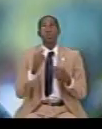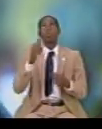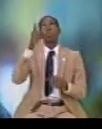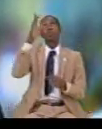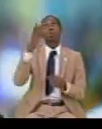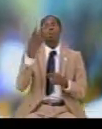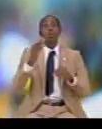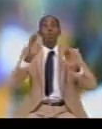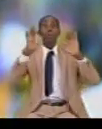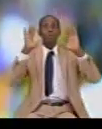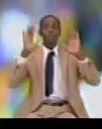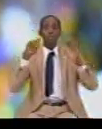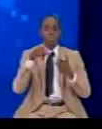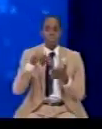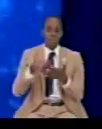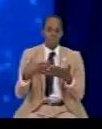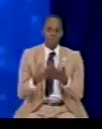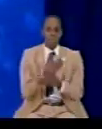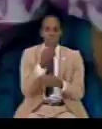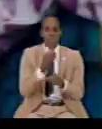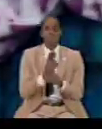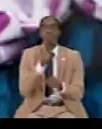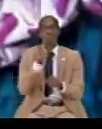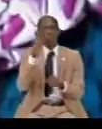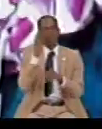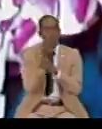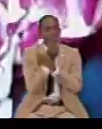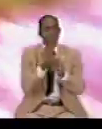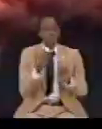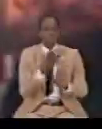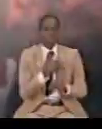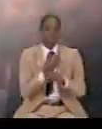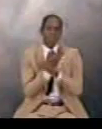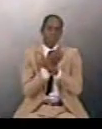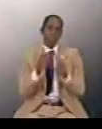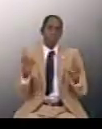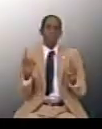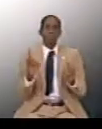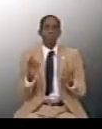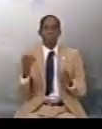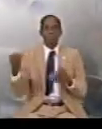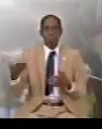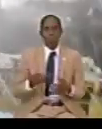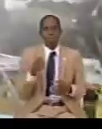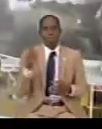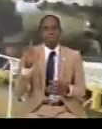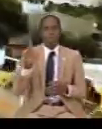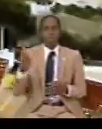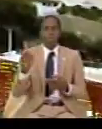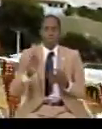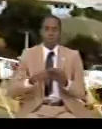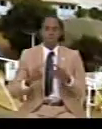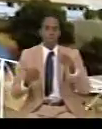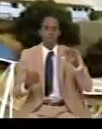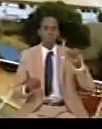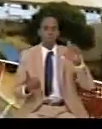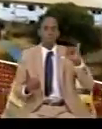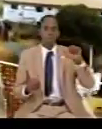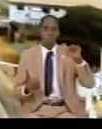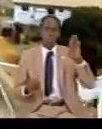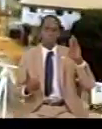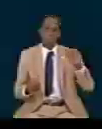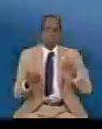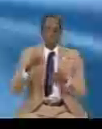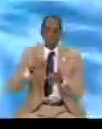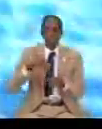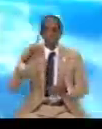wonders this new year for salvation and deliverance. Welcome GCK to Asaba, Delta State,